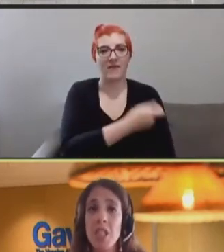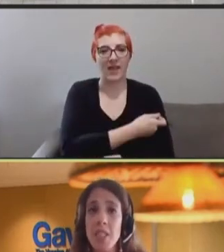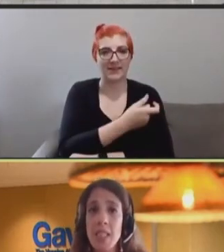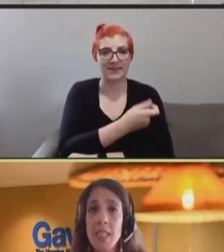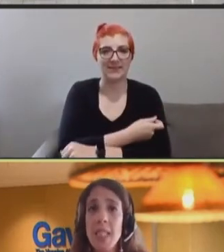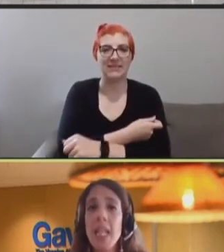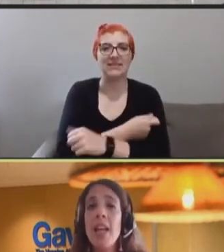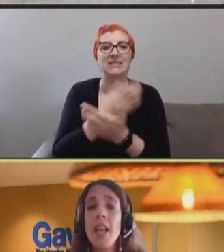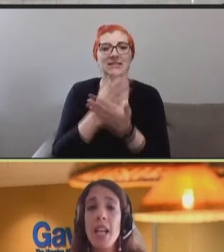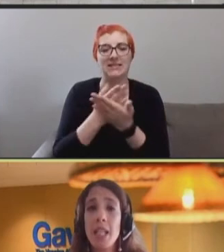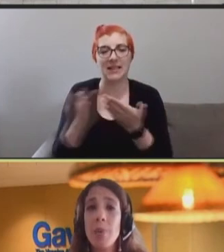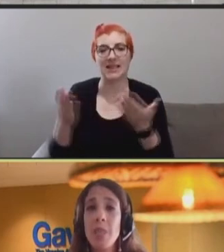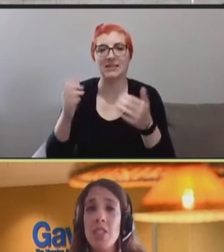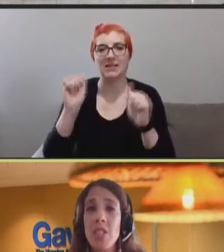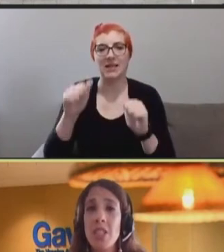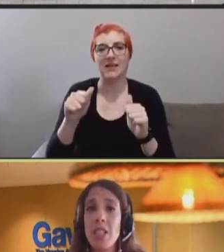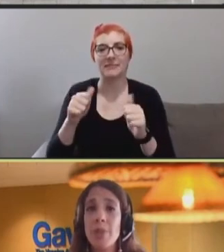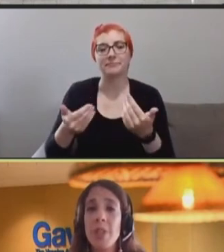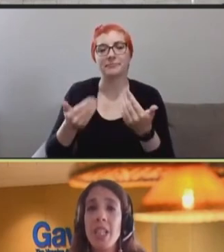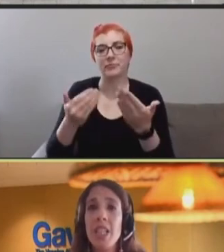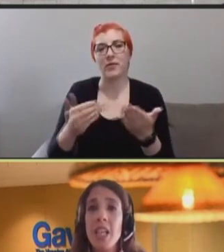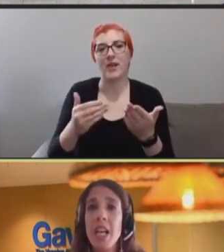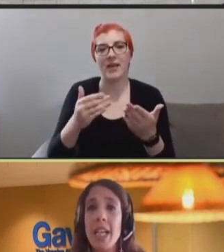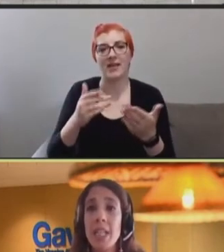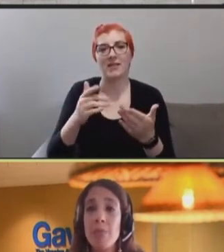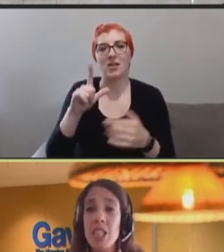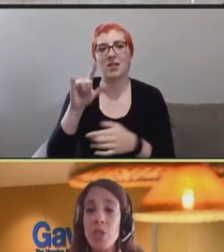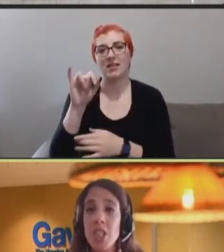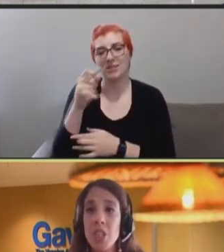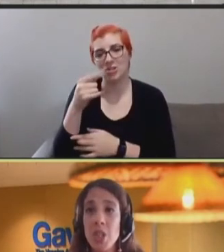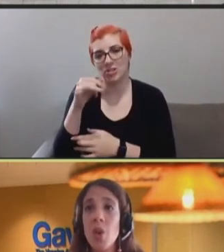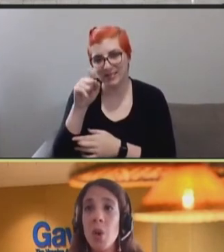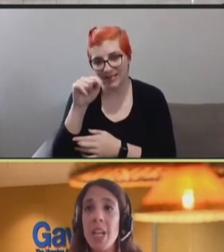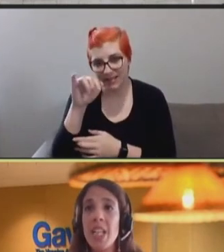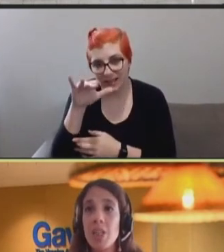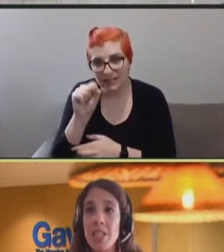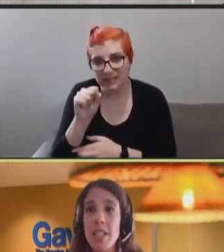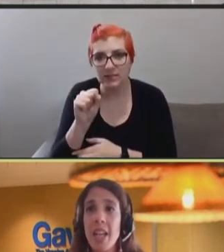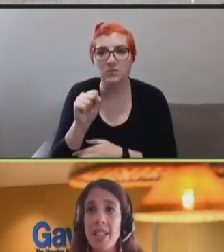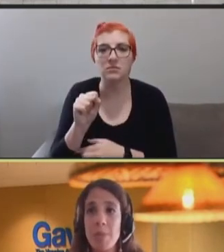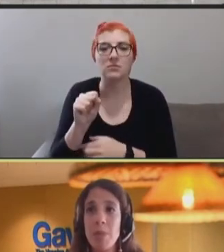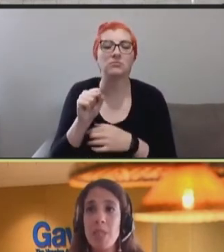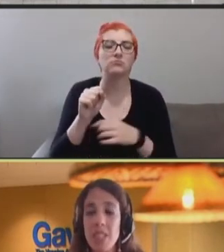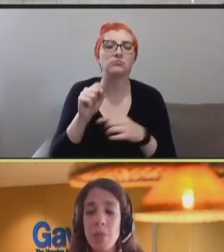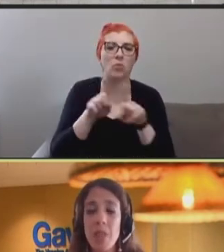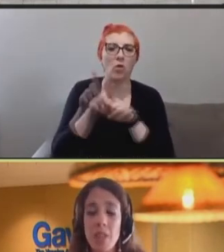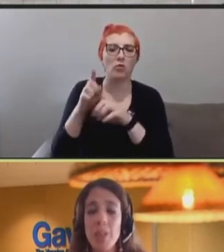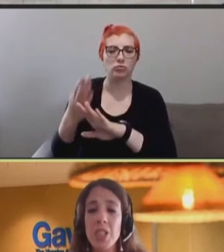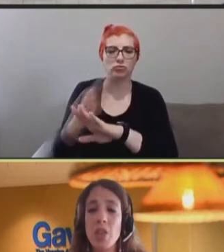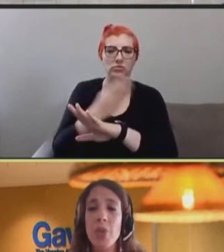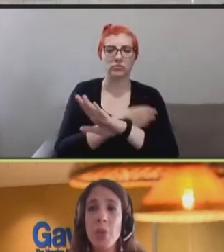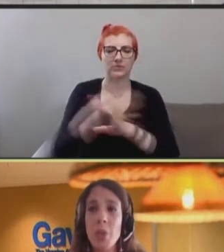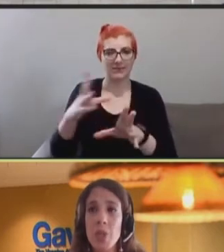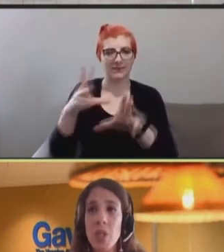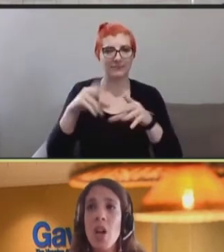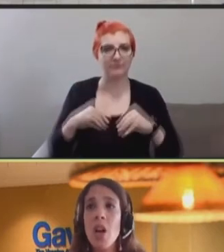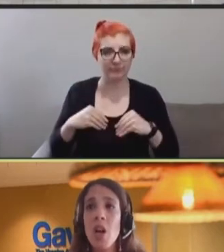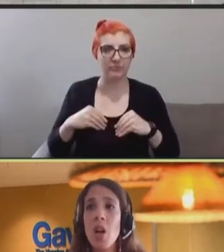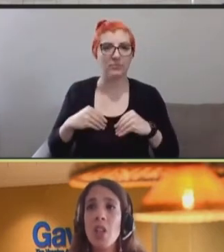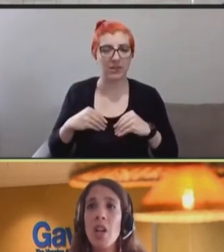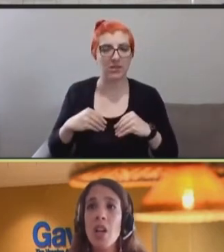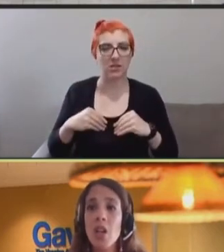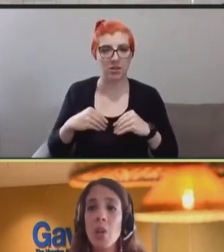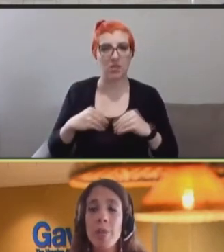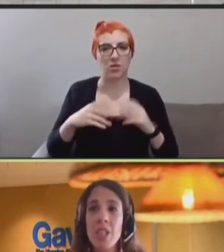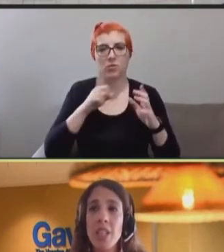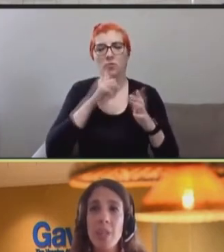simplify logistics, enable easier delivery and administration, or increase acceptability with a particular focus